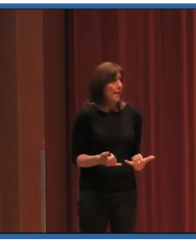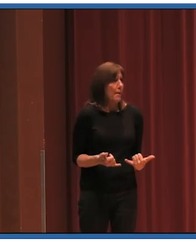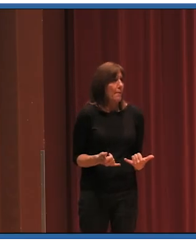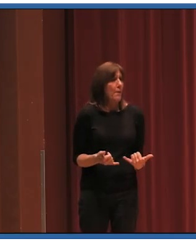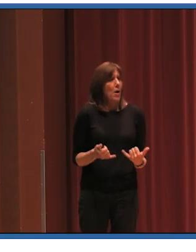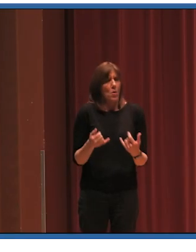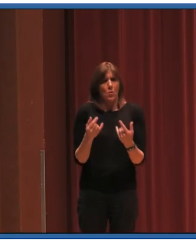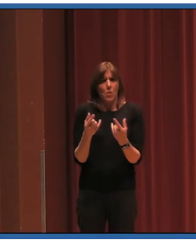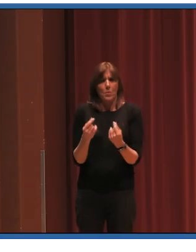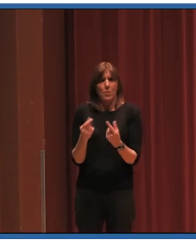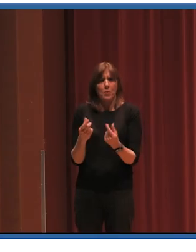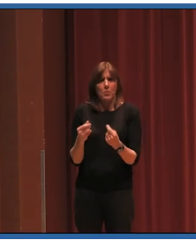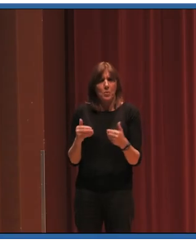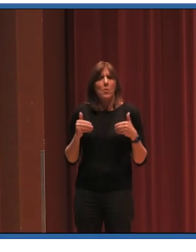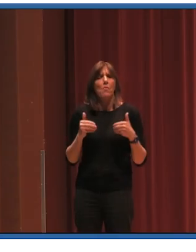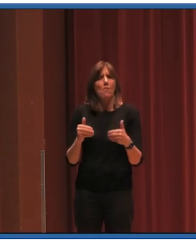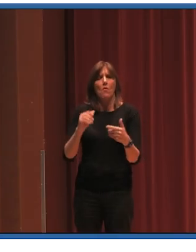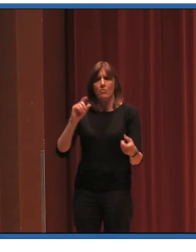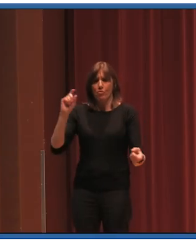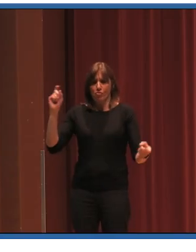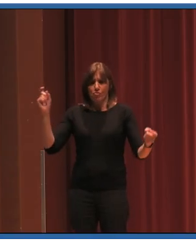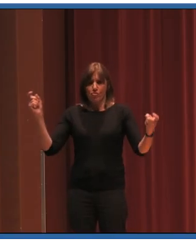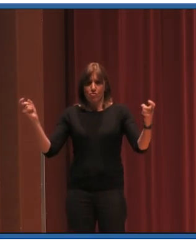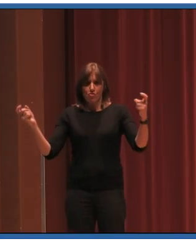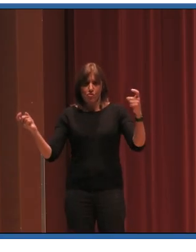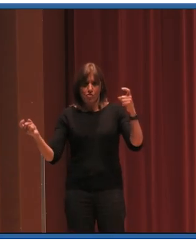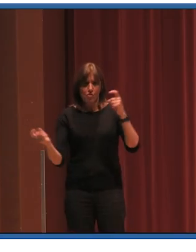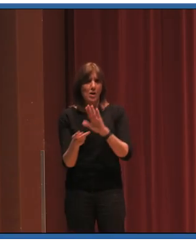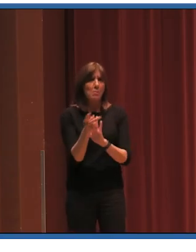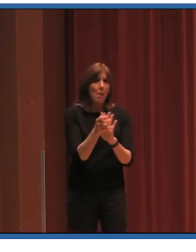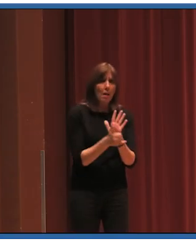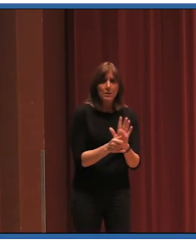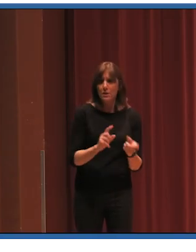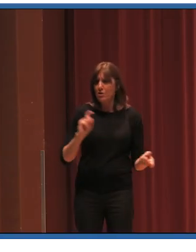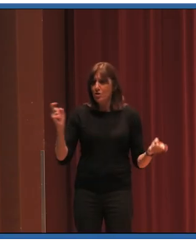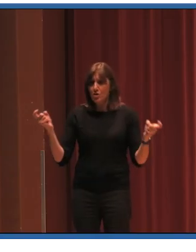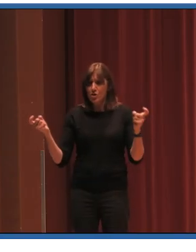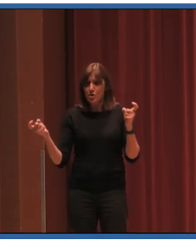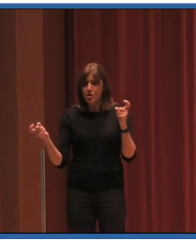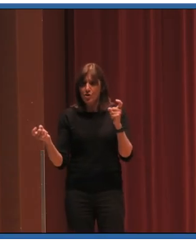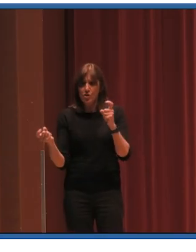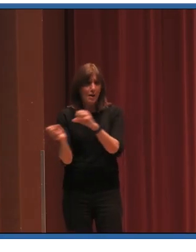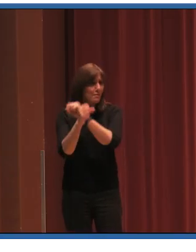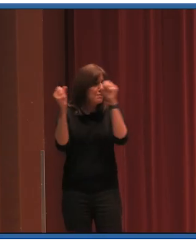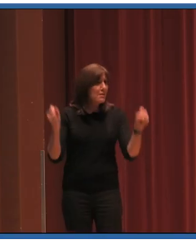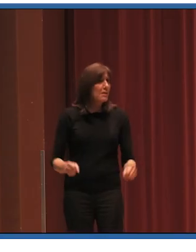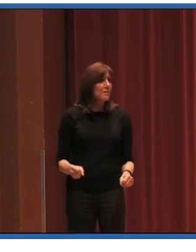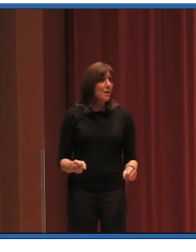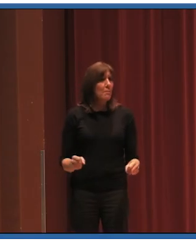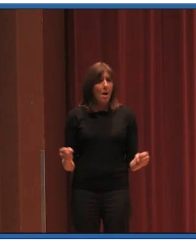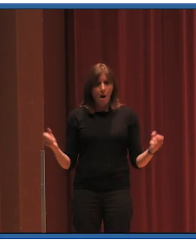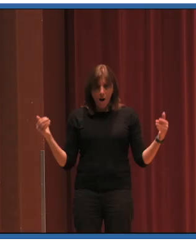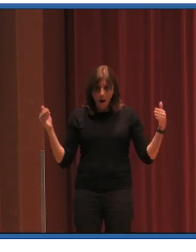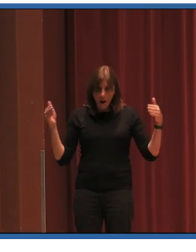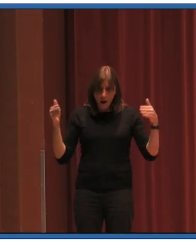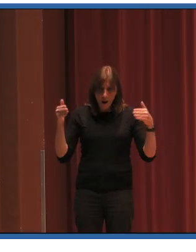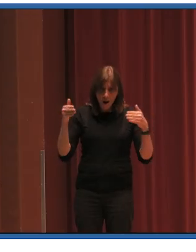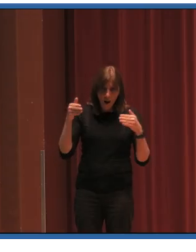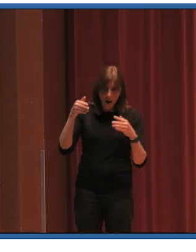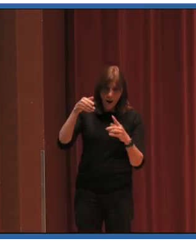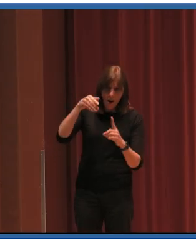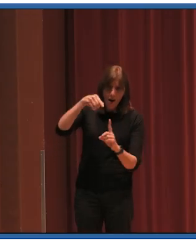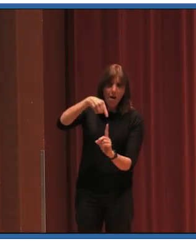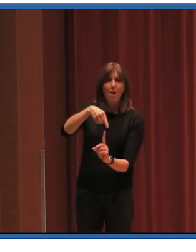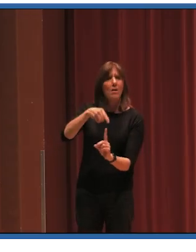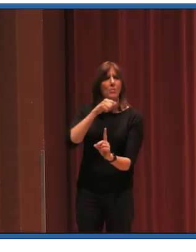moving forward to change systems and policies to eventually come to a place where we're not seeing the rates that we're seeing